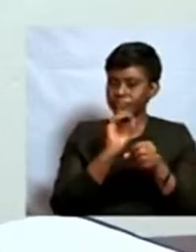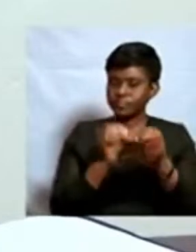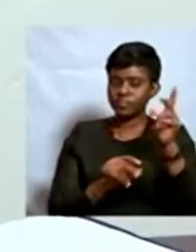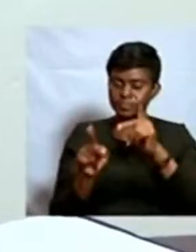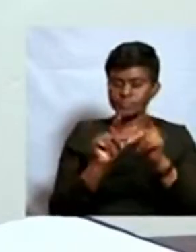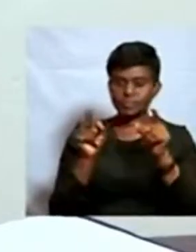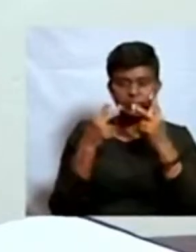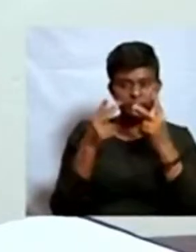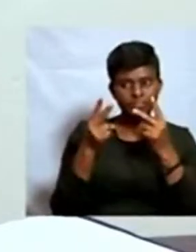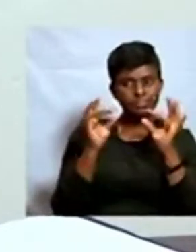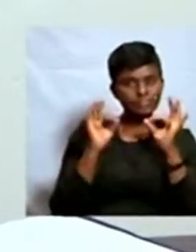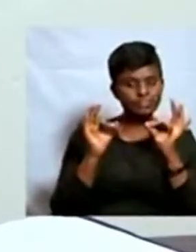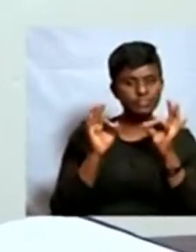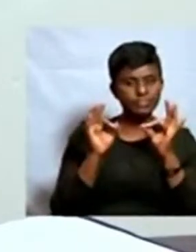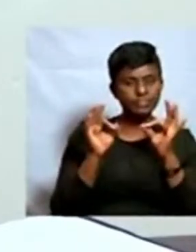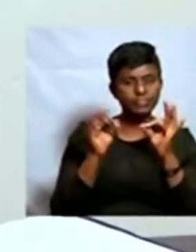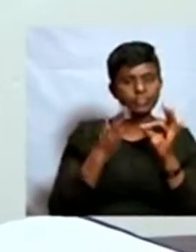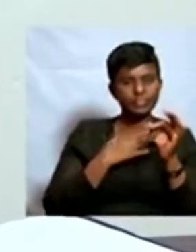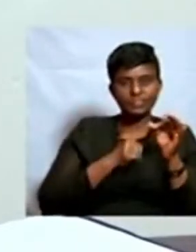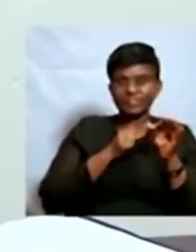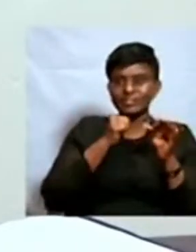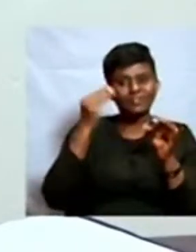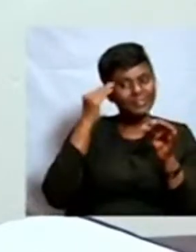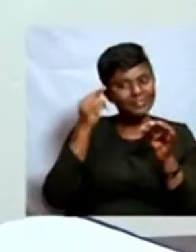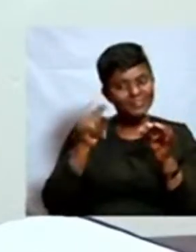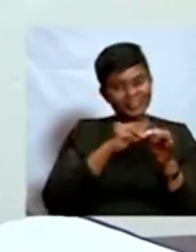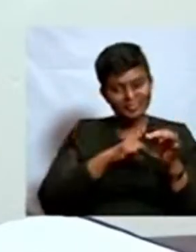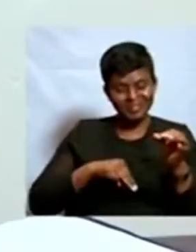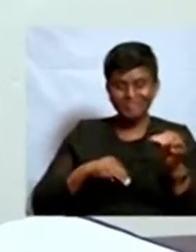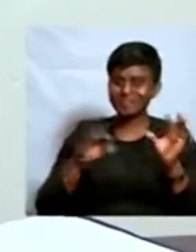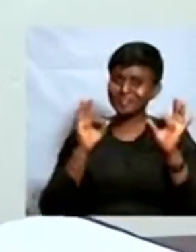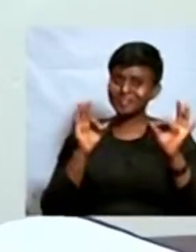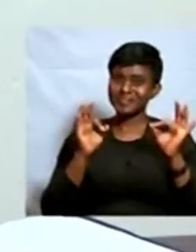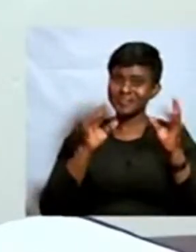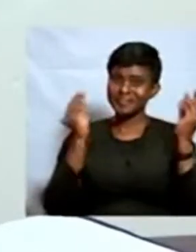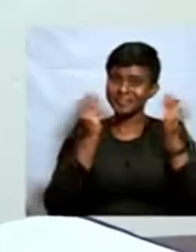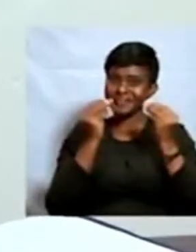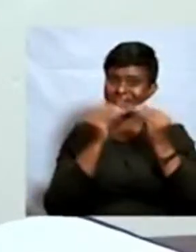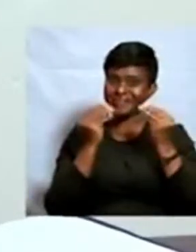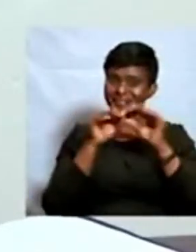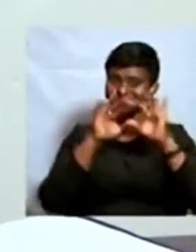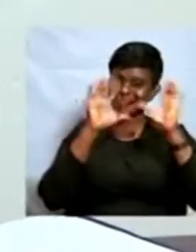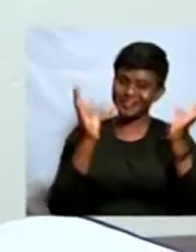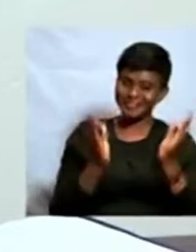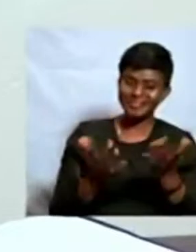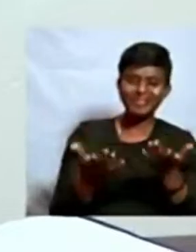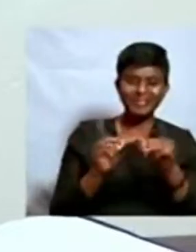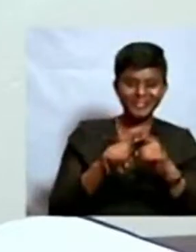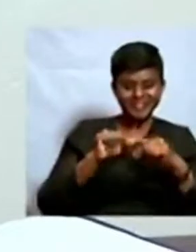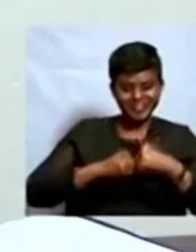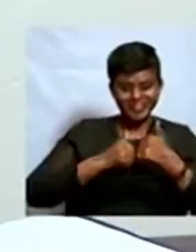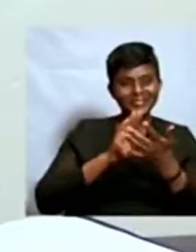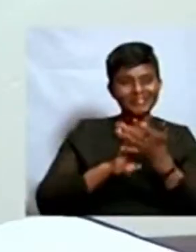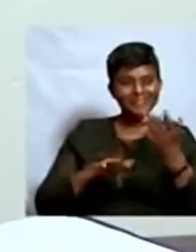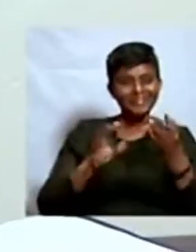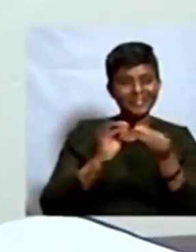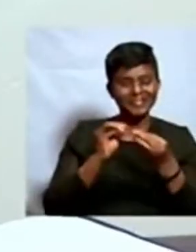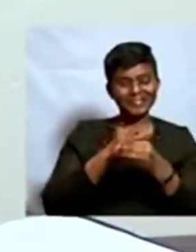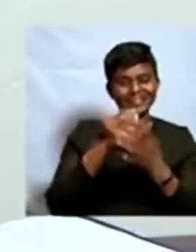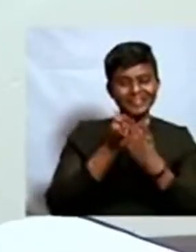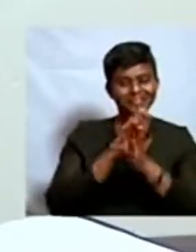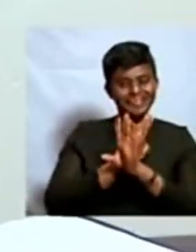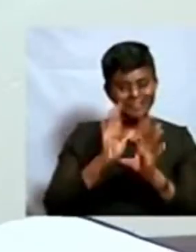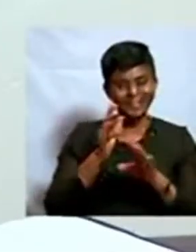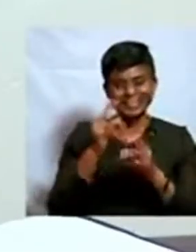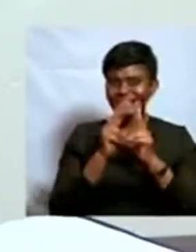look attractive. I don't know what the member means by attractiveness, but we believe that all